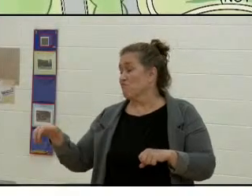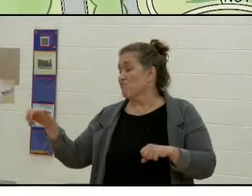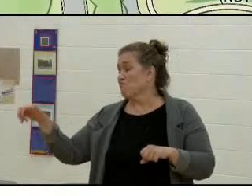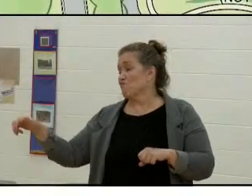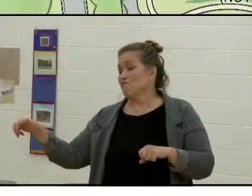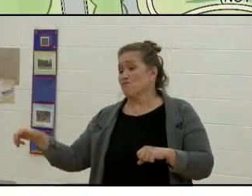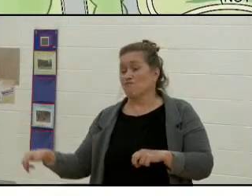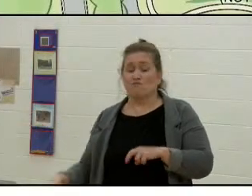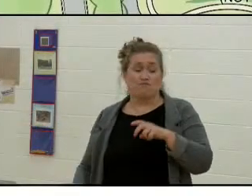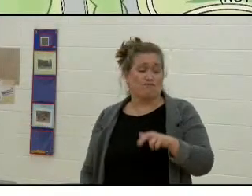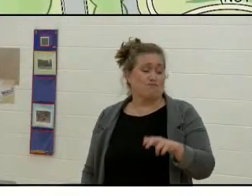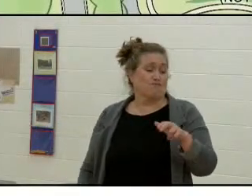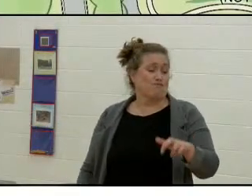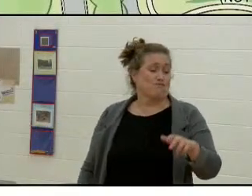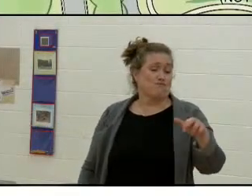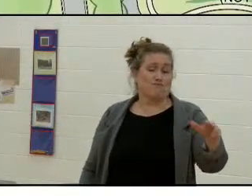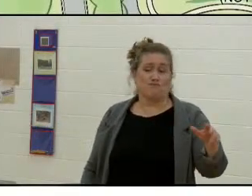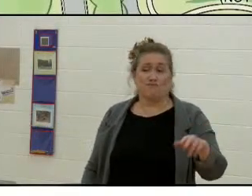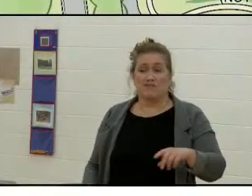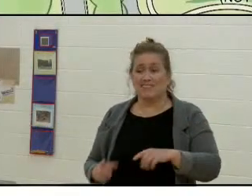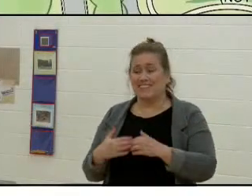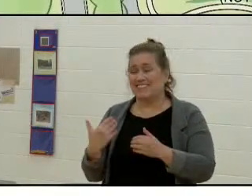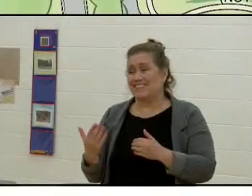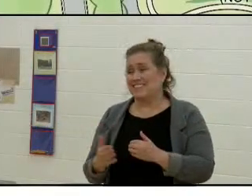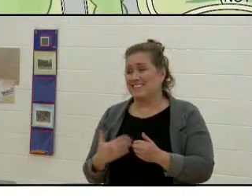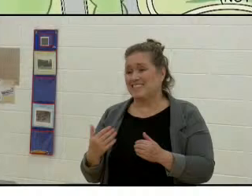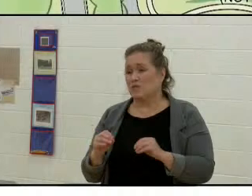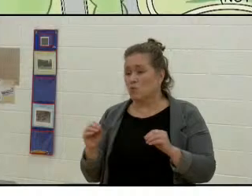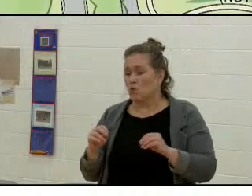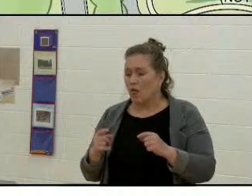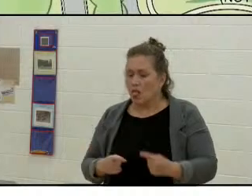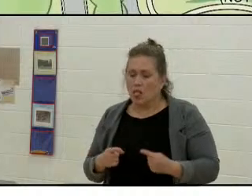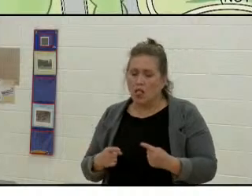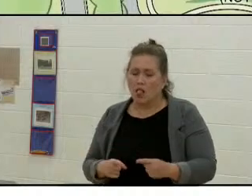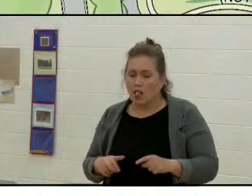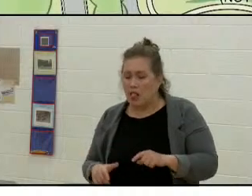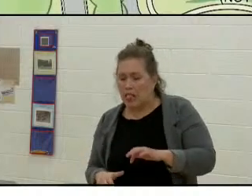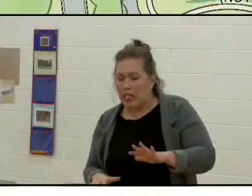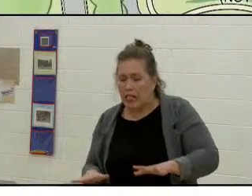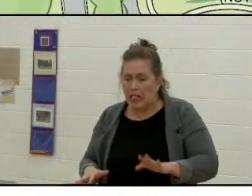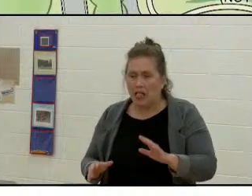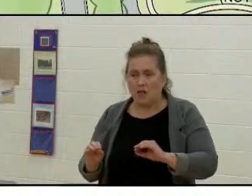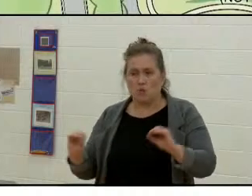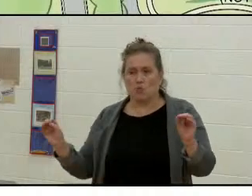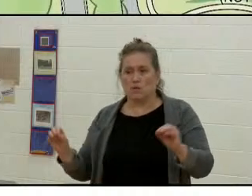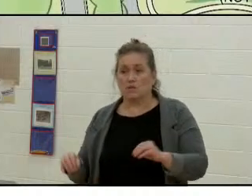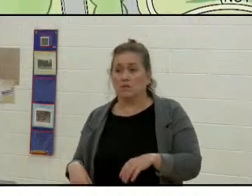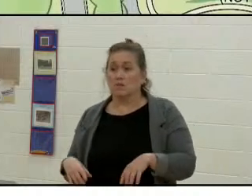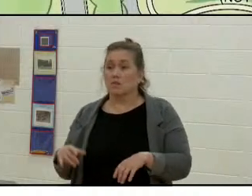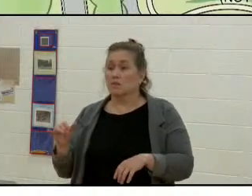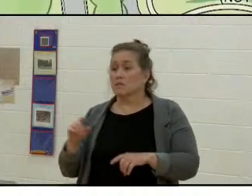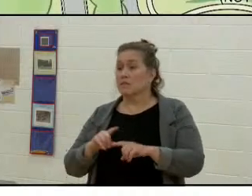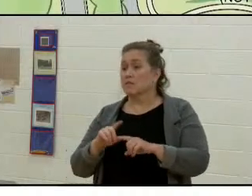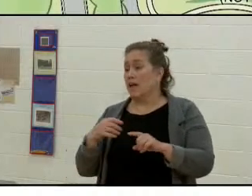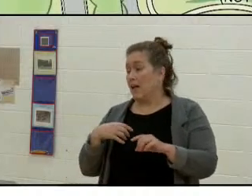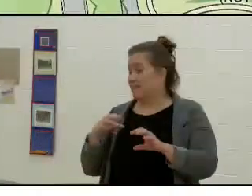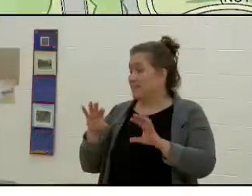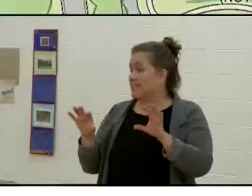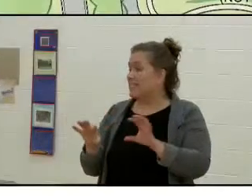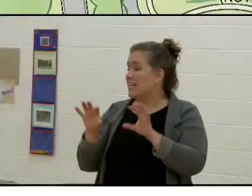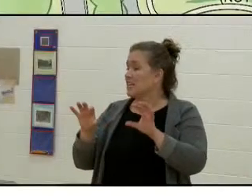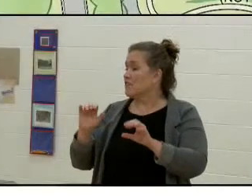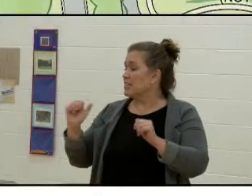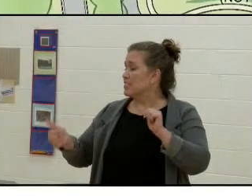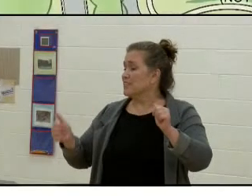these areas so that they can have a decorative function and make the pump track a little more interesting and fun than just, a concrete